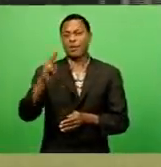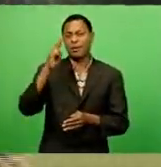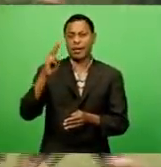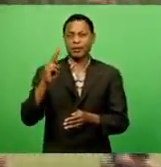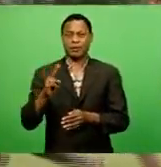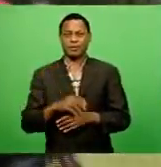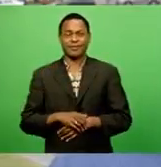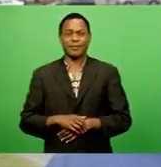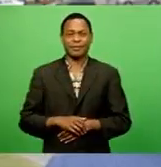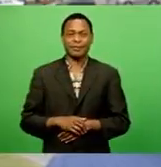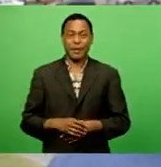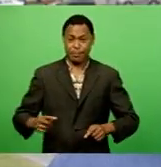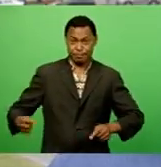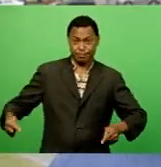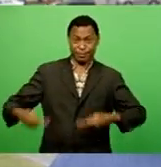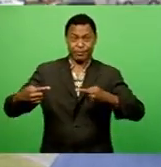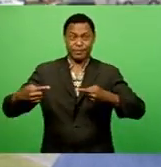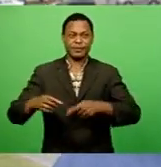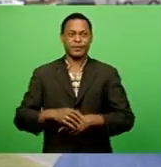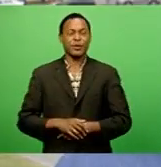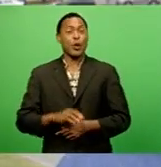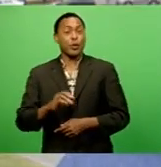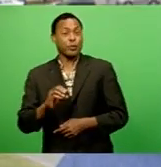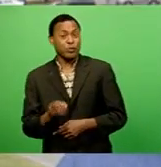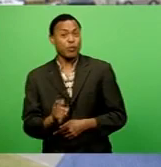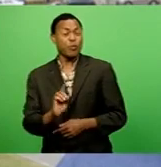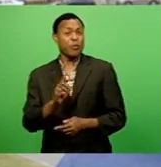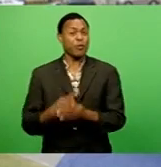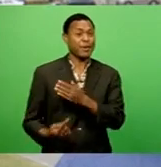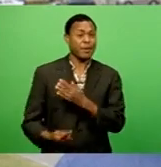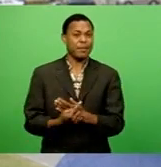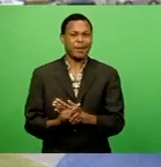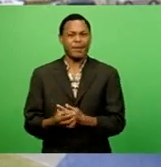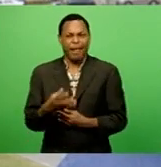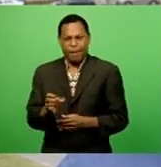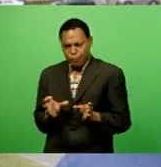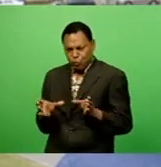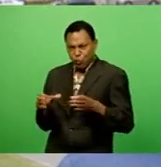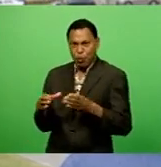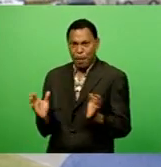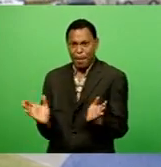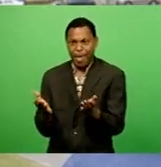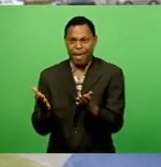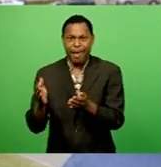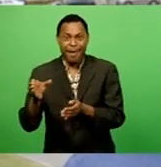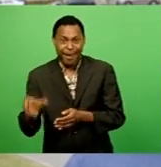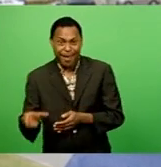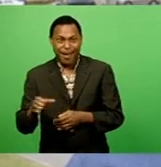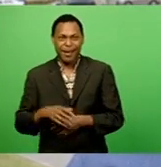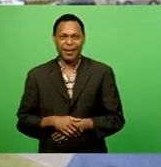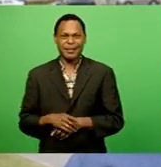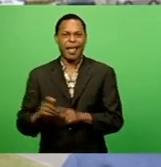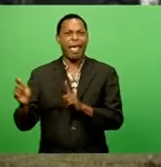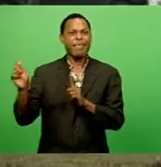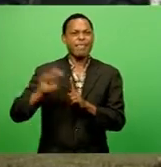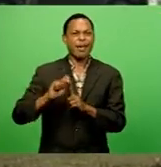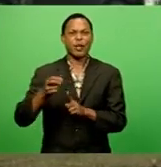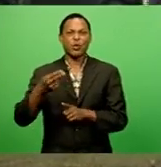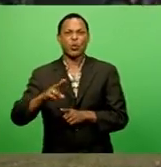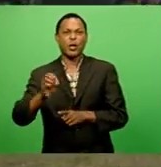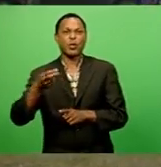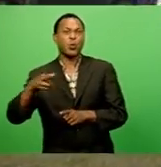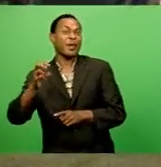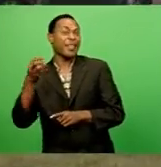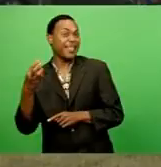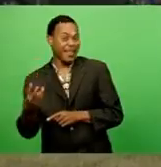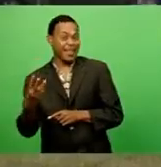of players and also to get the core group of players for our target in the 2023. This is the World